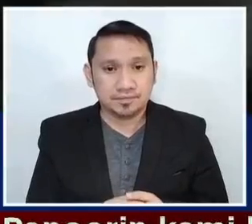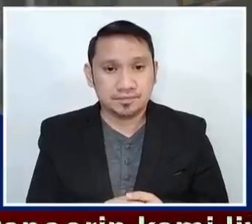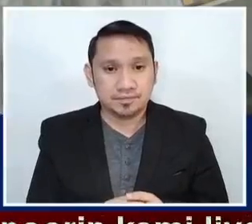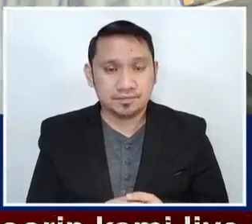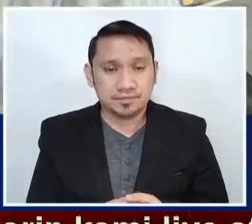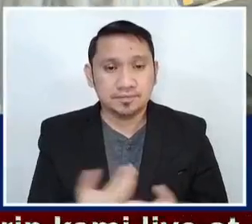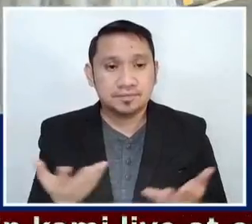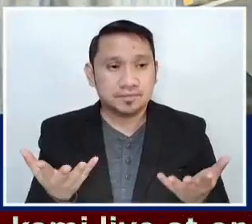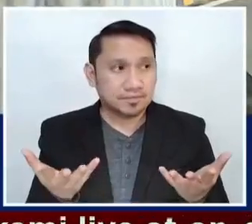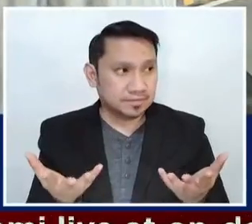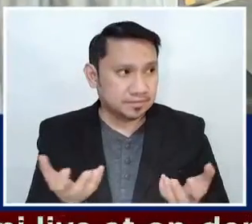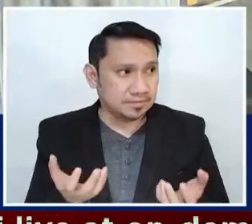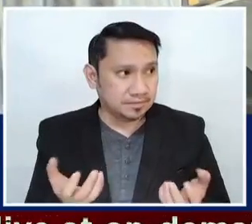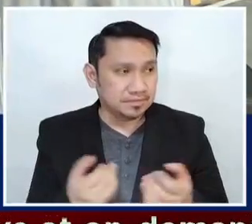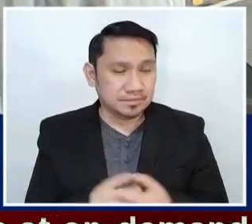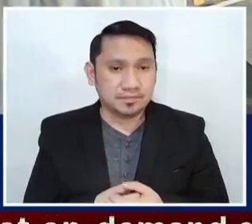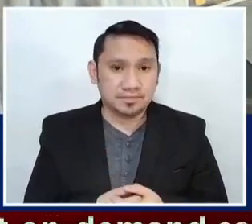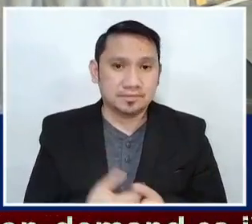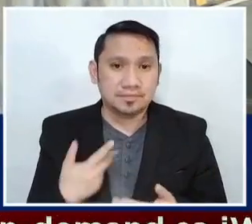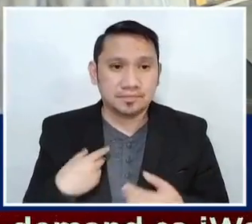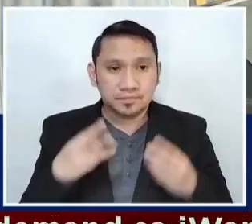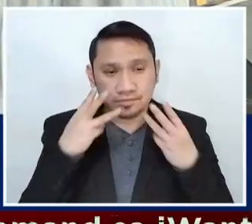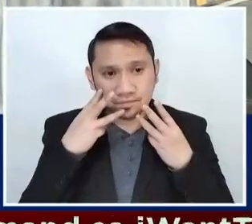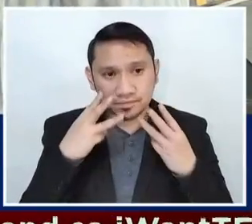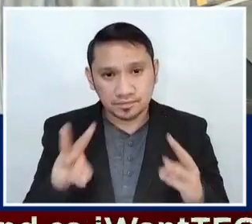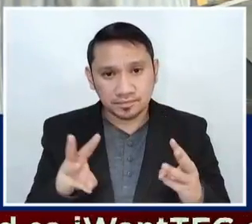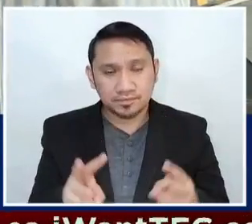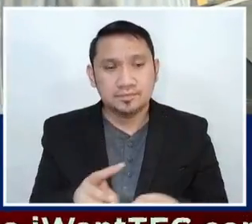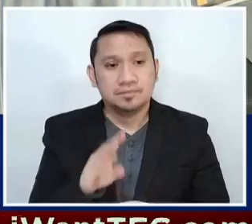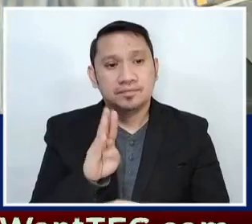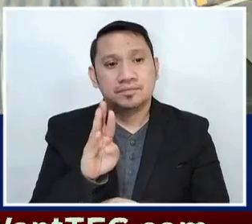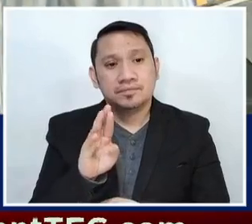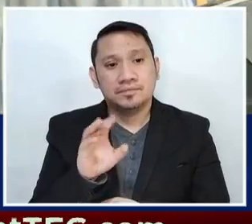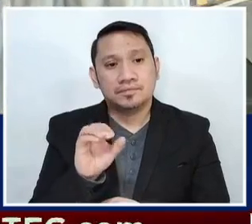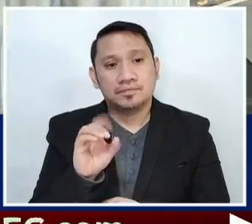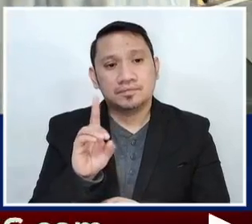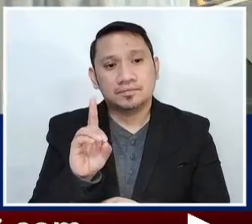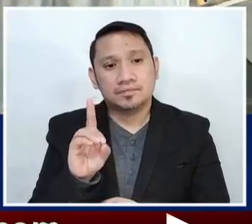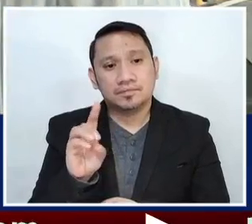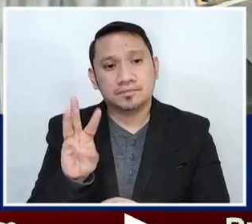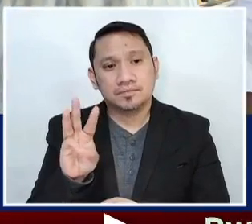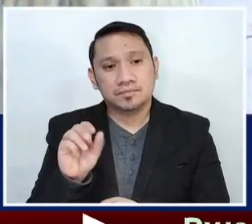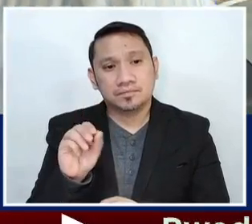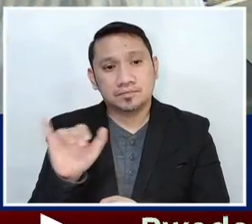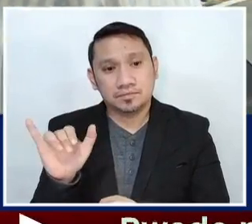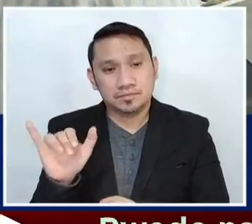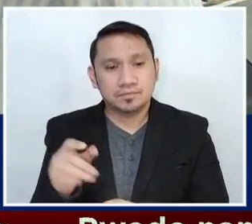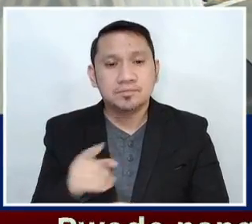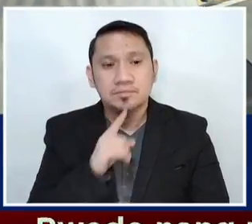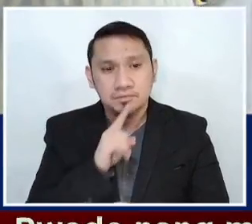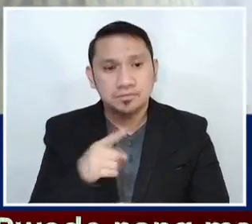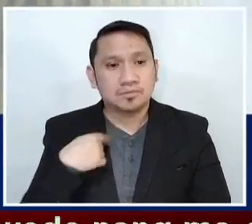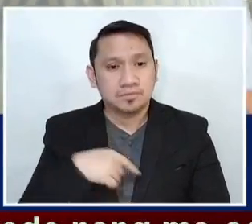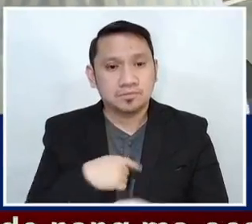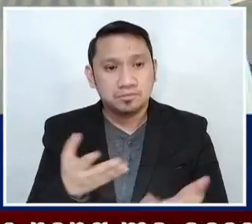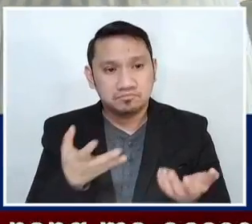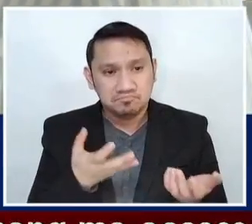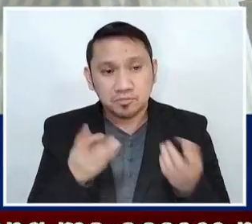ko manood kami ng Broadway. Oh yeah. Kasi that's something we really wanna do. Yeah. Punta